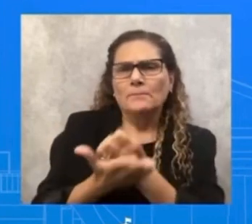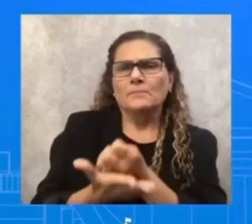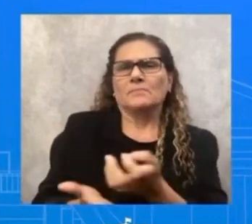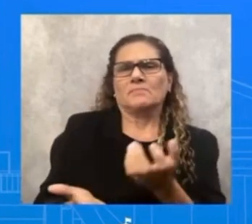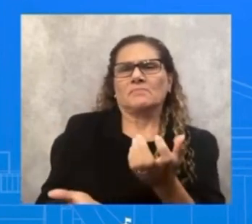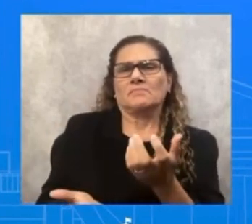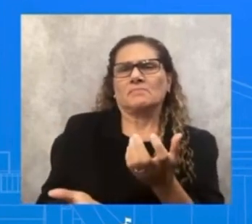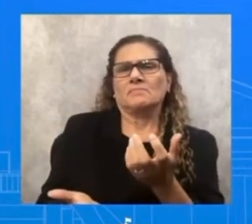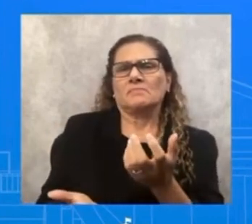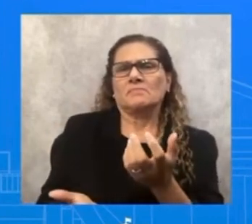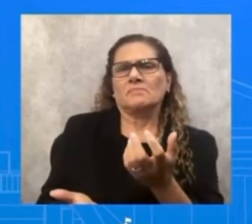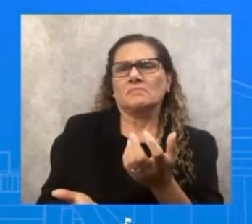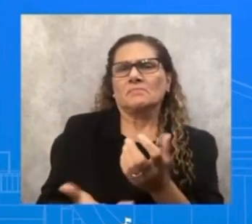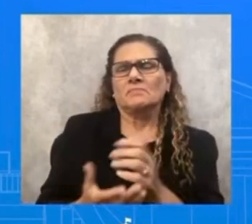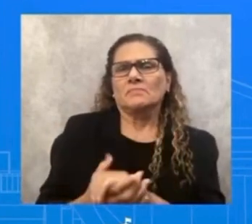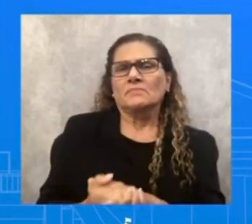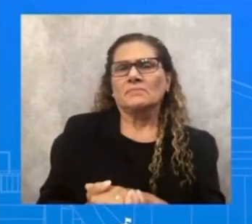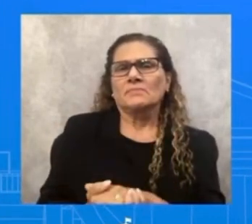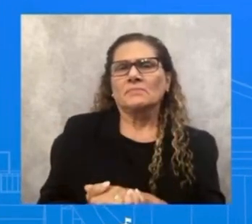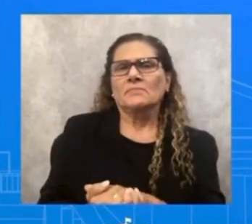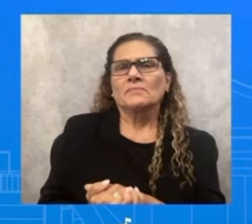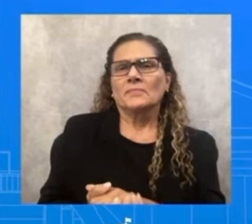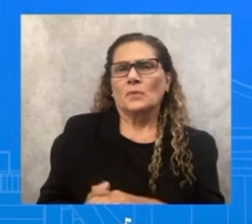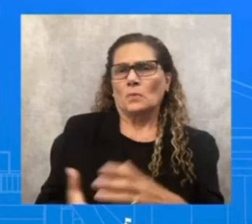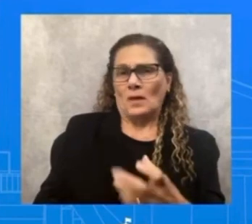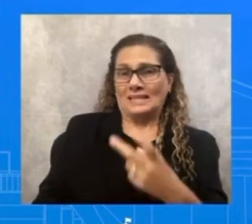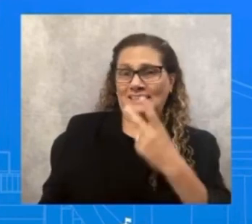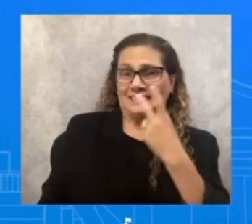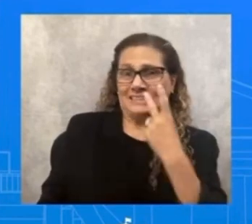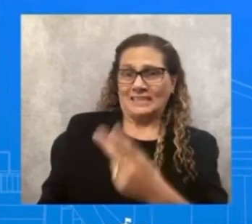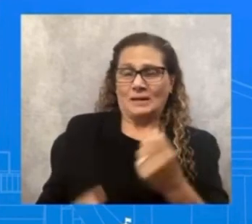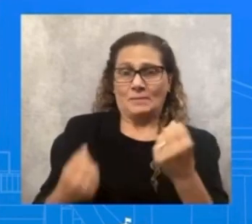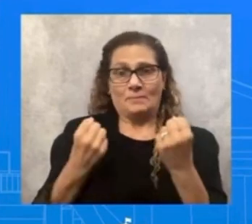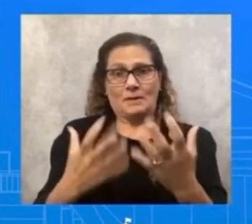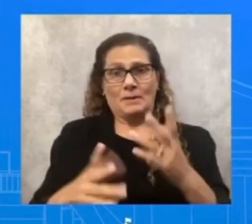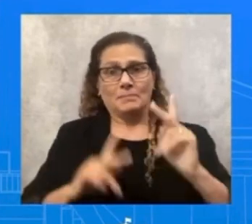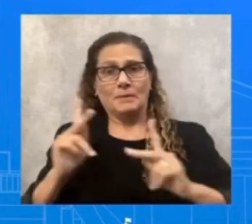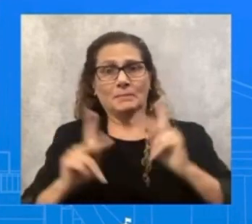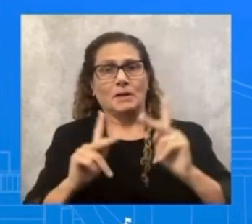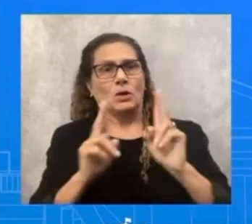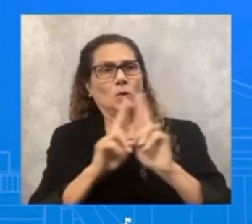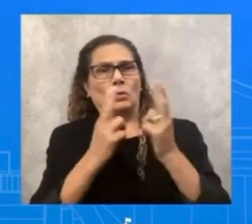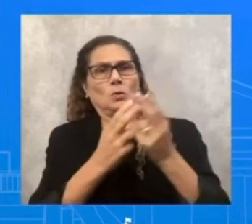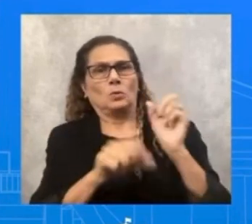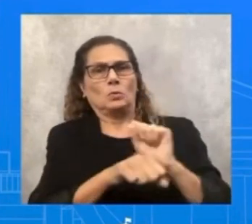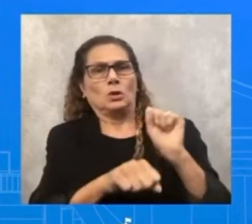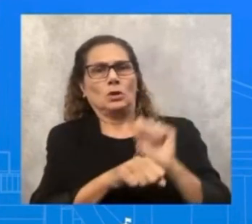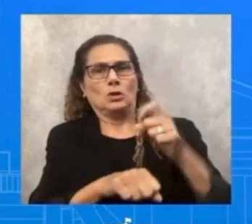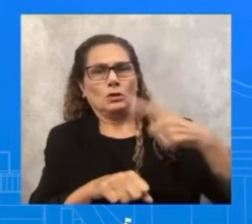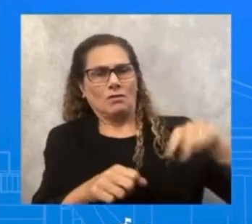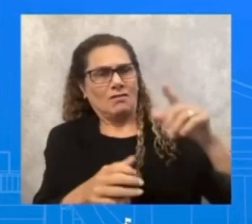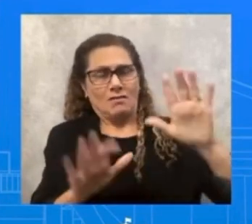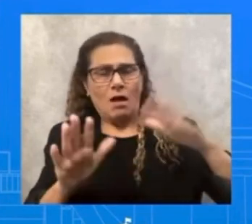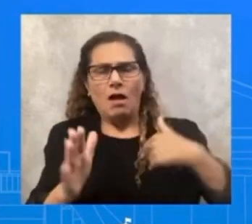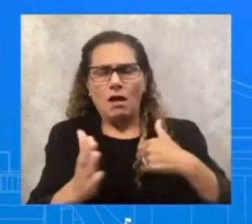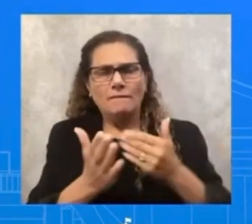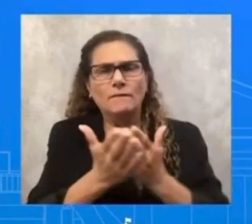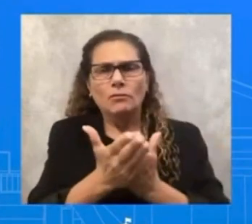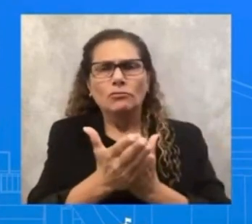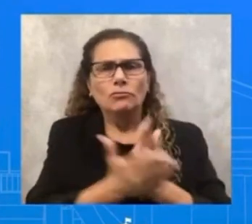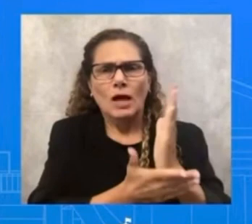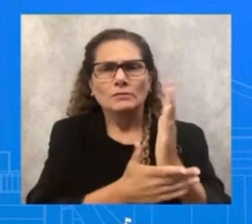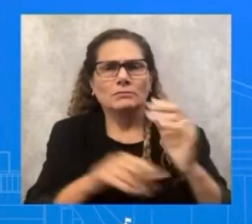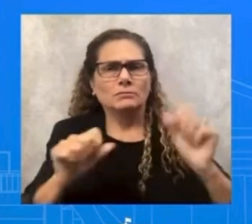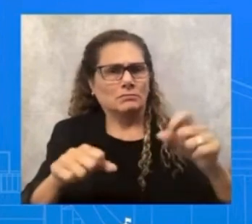be union jobs, and certainly that people have the right to organize and fair ability to bargain for